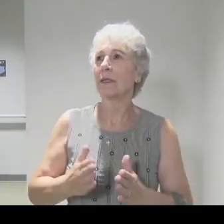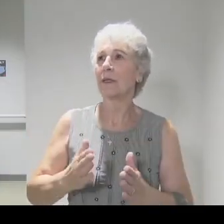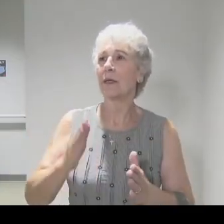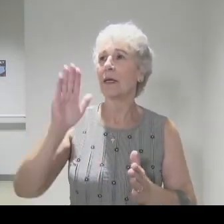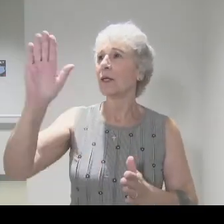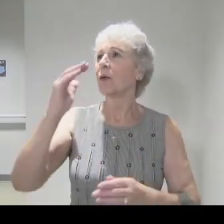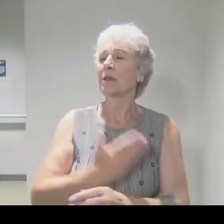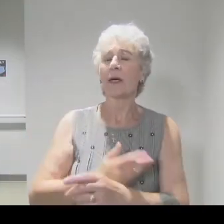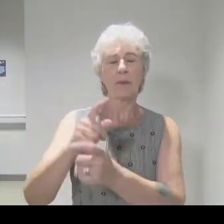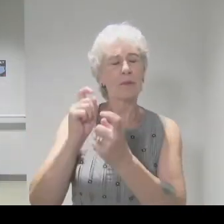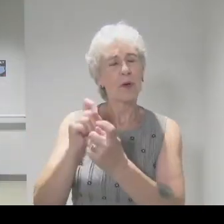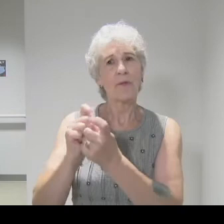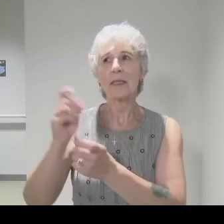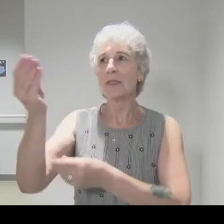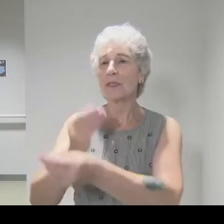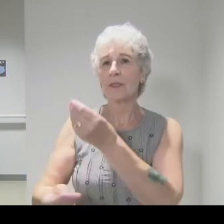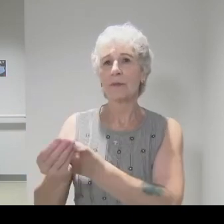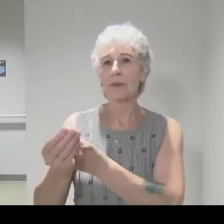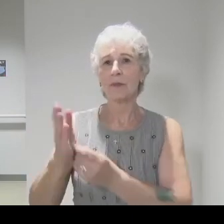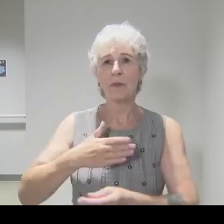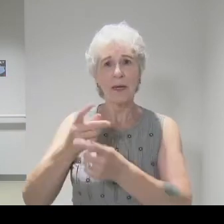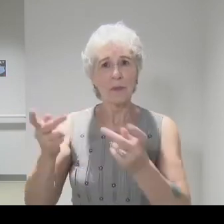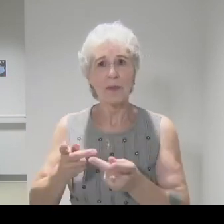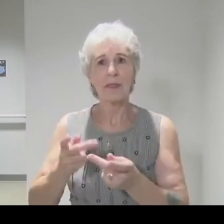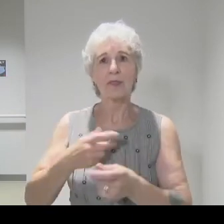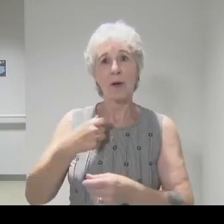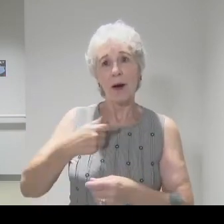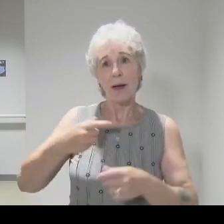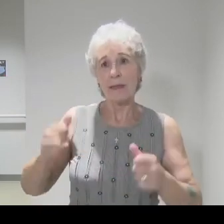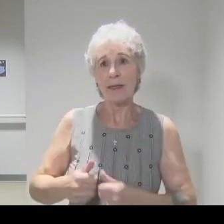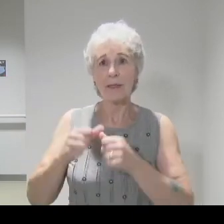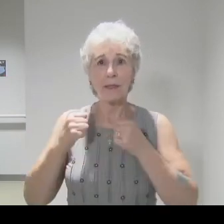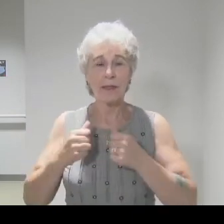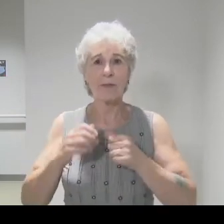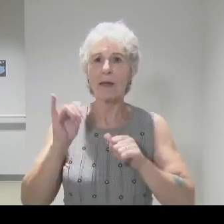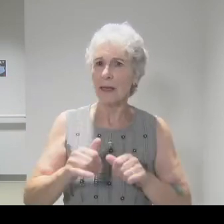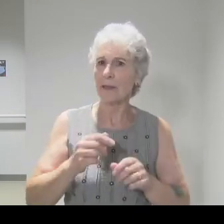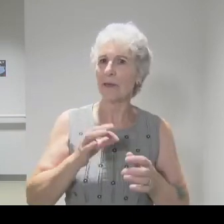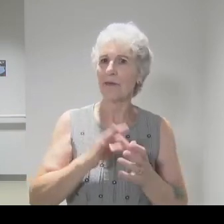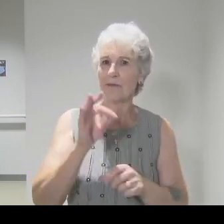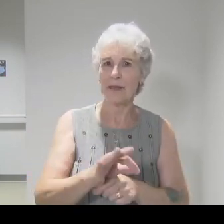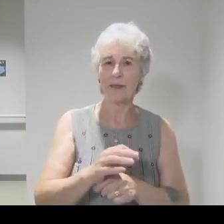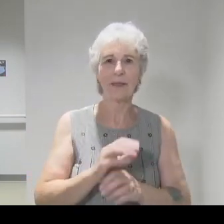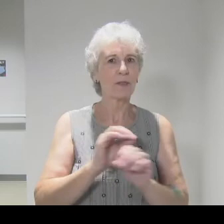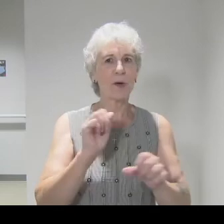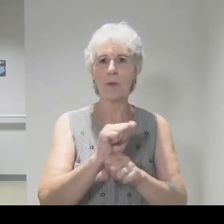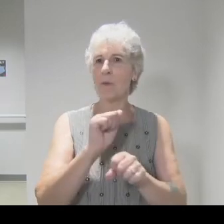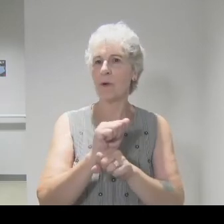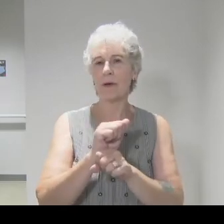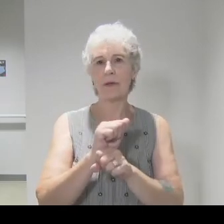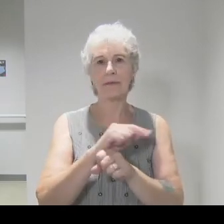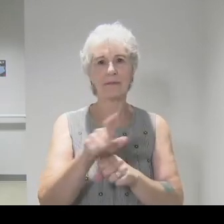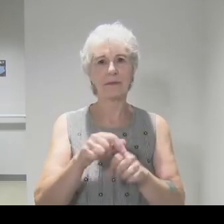took my place so that I can rise and live. That's what faith is. There's no work you can do. You